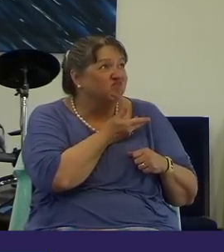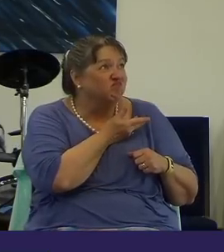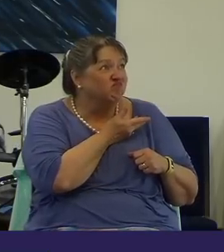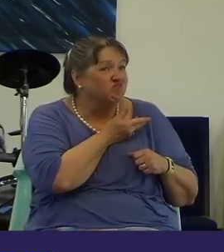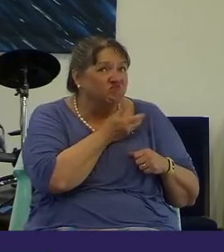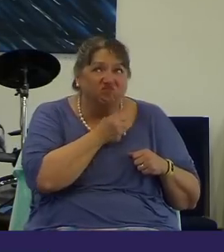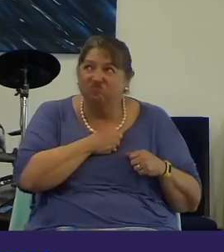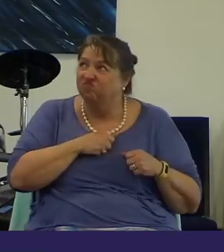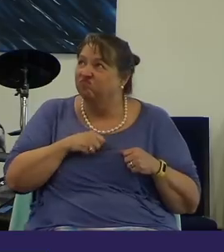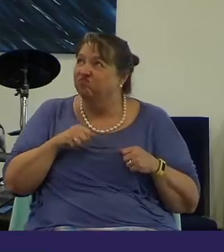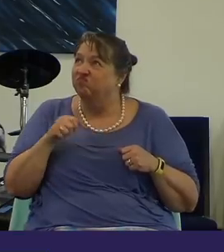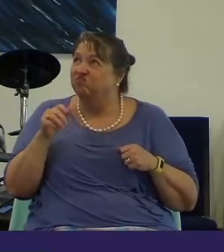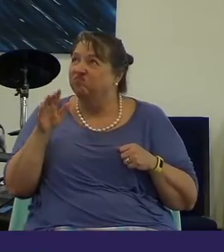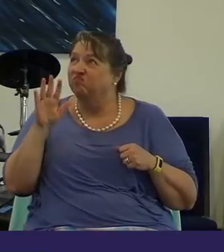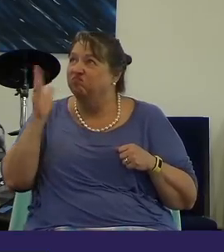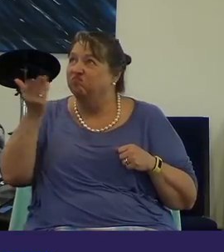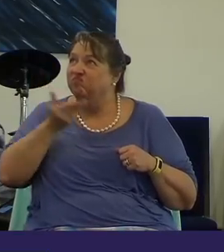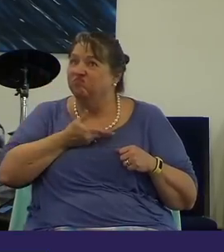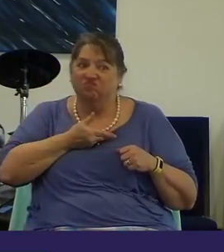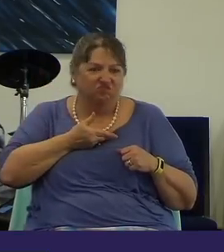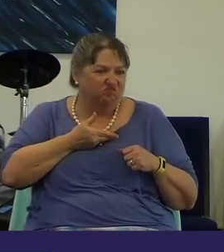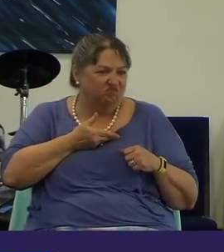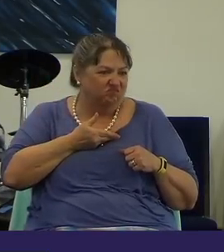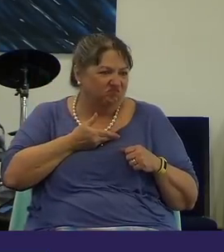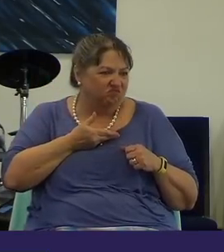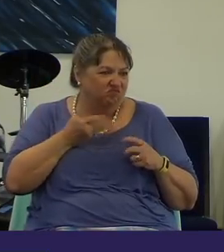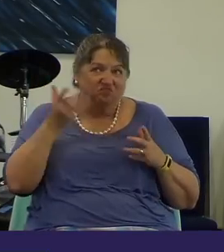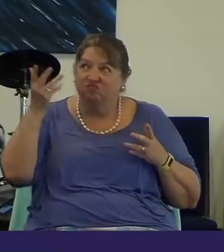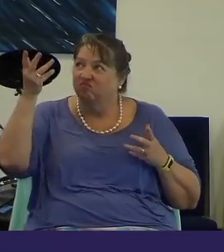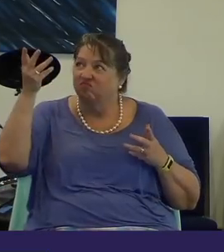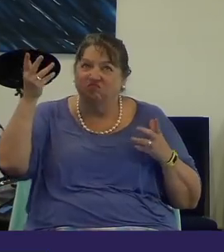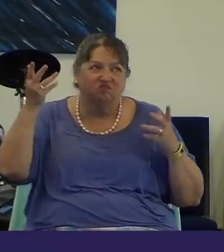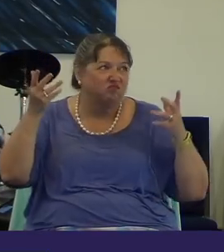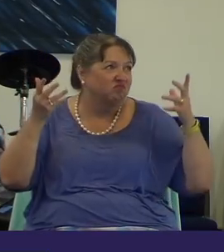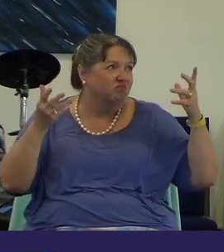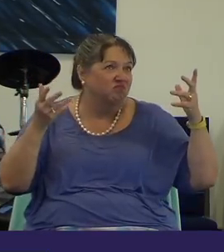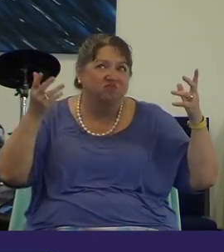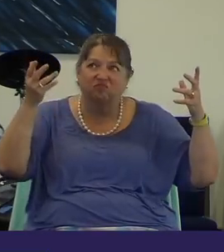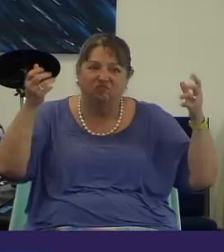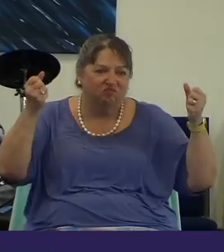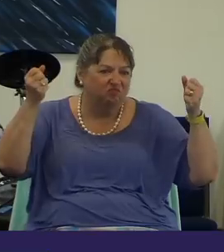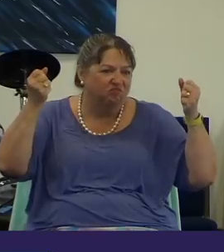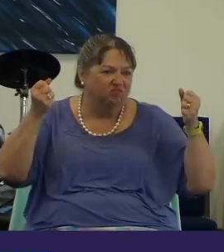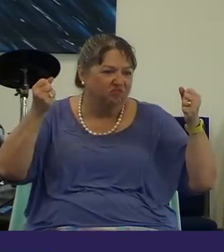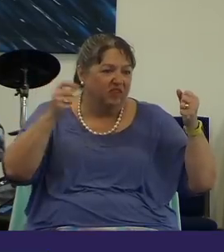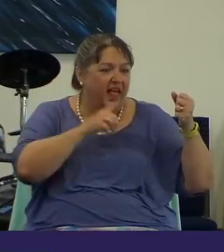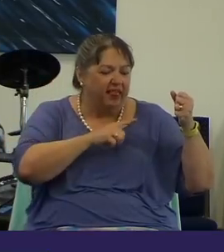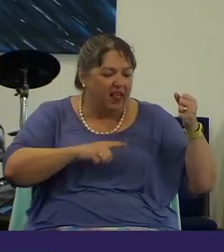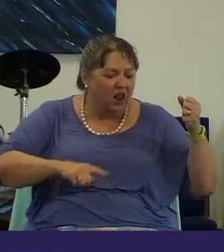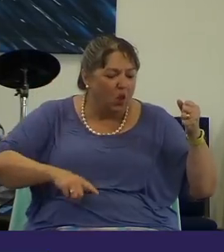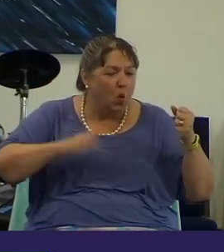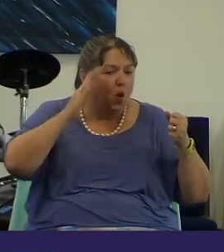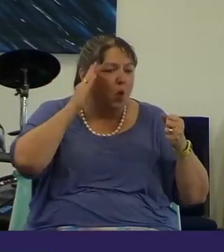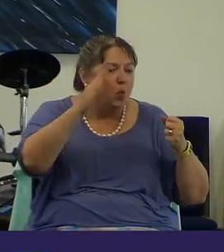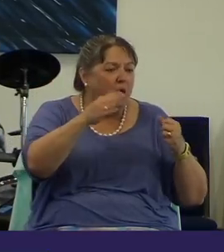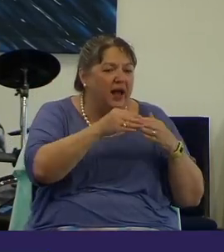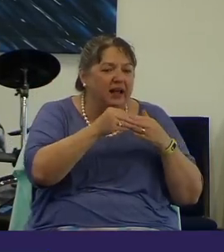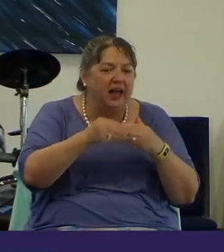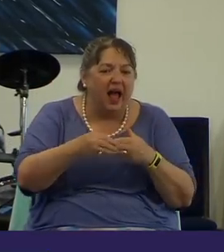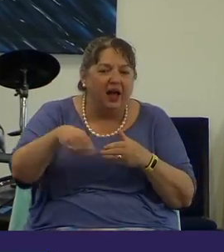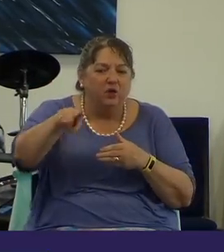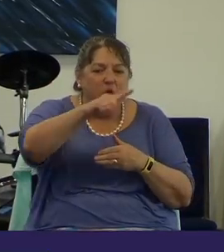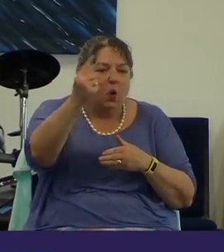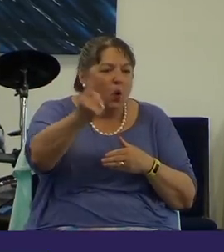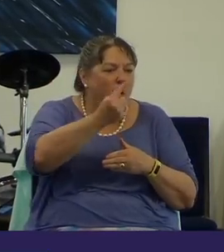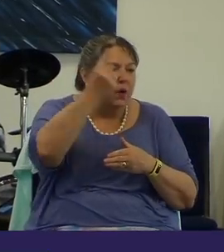Notice up on the screen the next slide, Isaiah 58 and verse 11. It says, the Lord will guide you always. This is God's word.